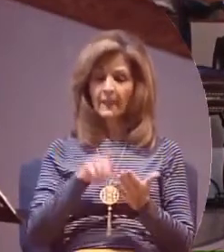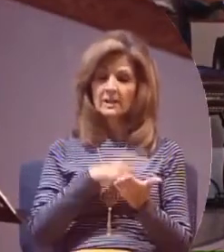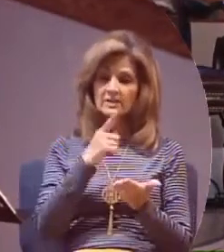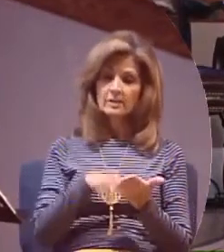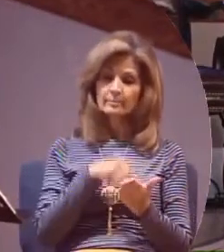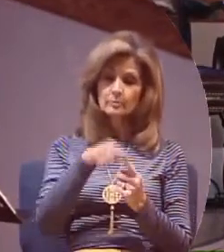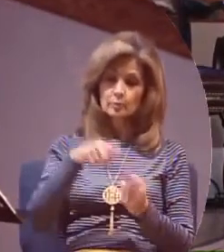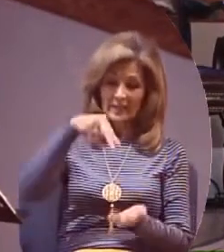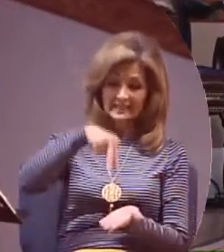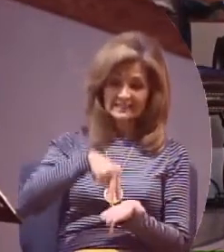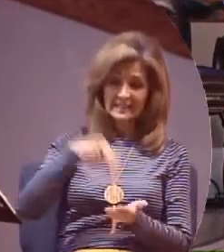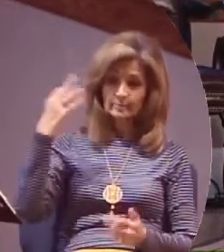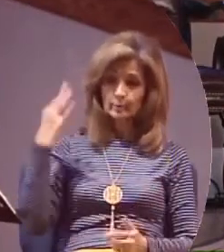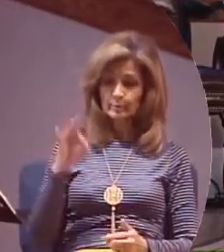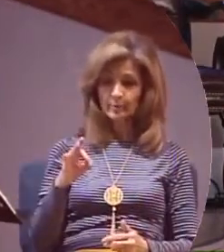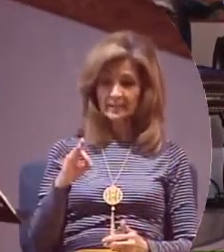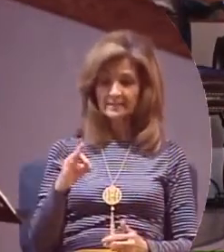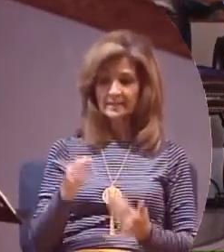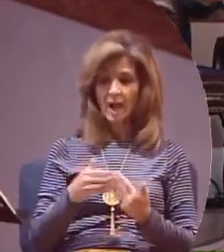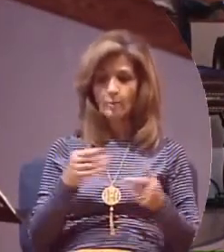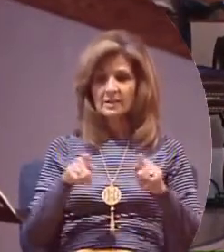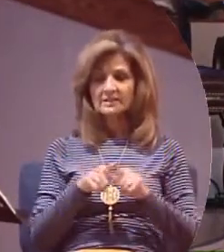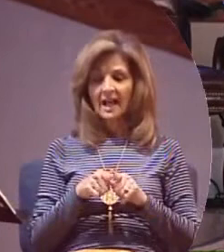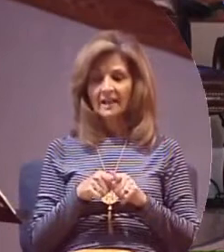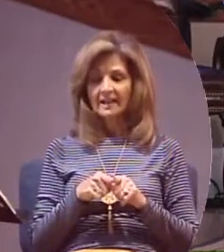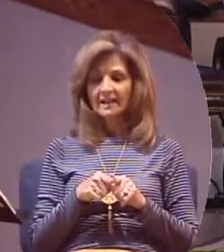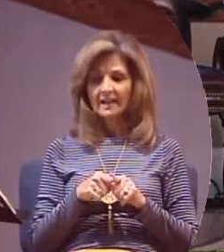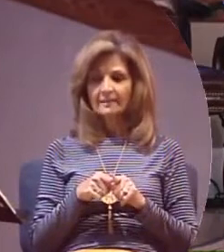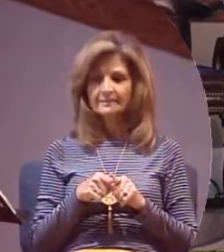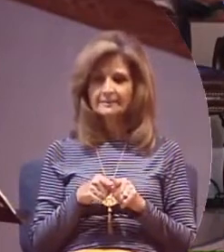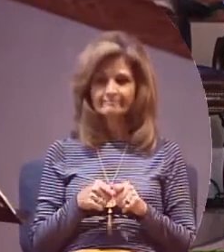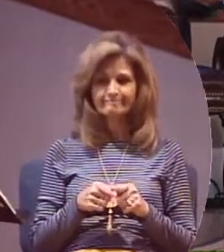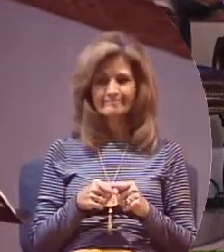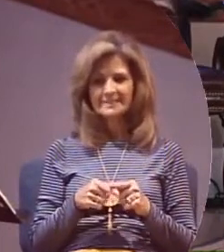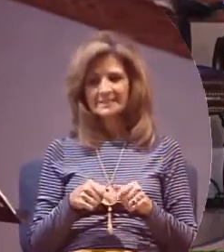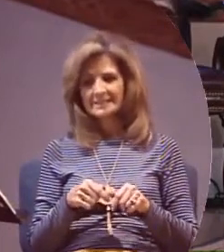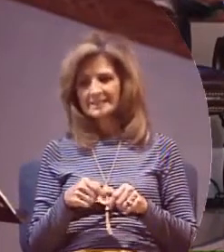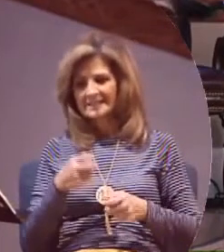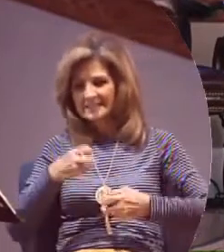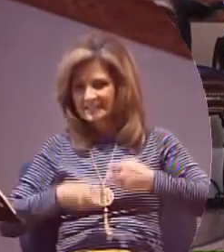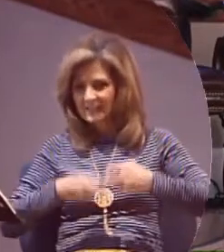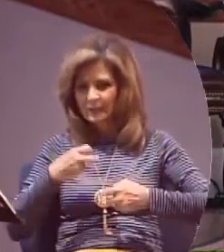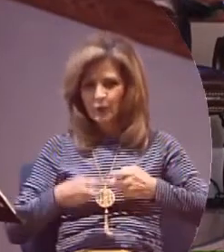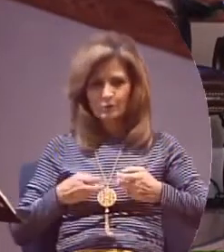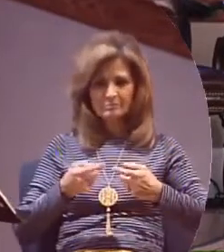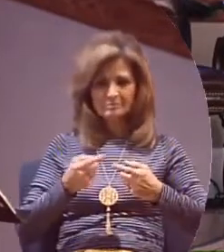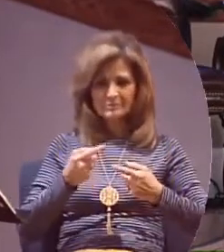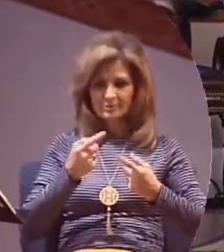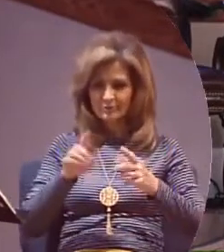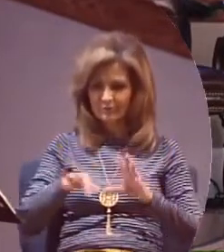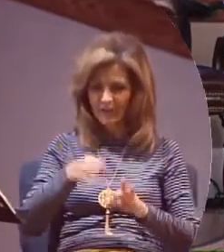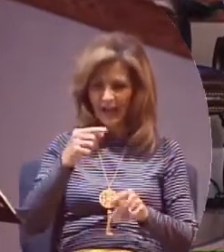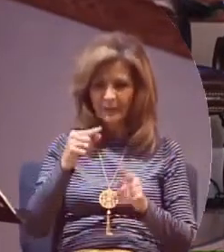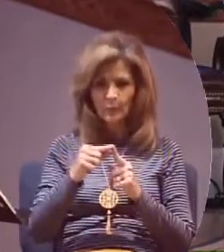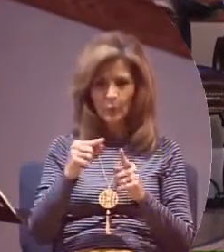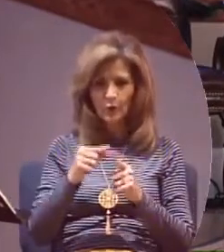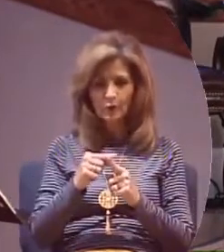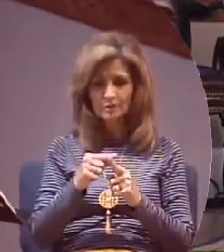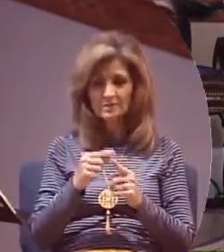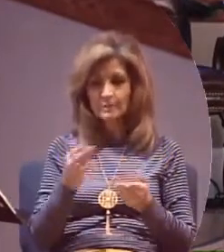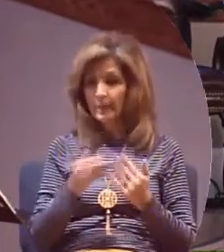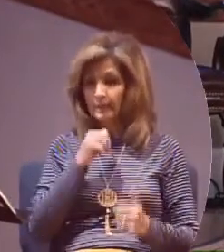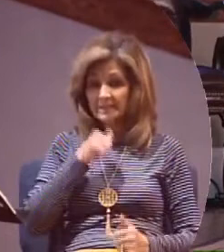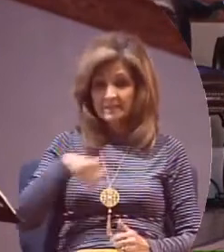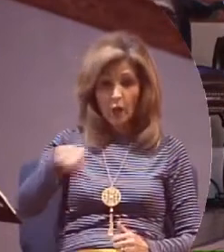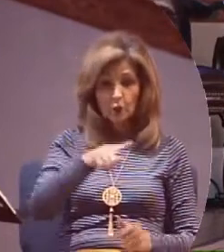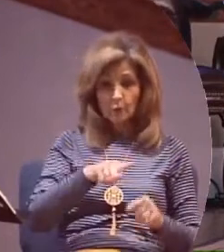when I get up to preach, it's almost like I'm straining to find a word. I'm straining, I'm pulling it down. And it's maybe not y'all, maybe it's just me,